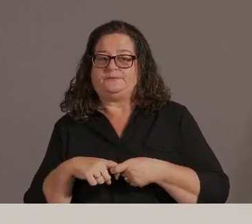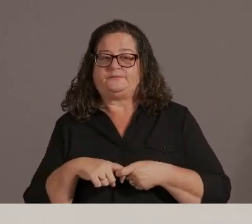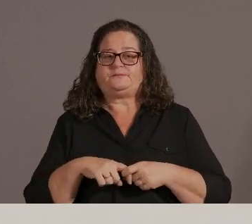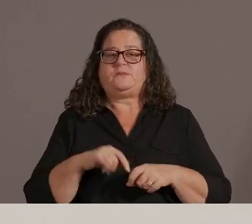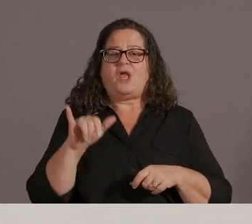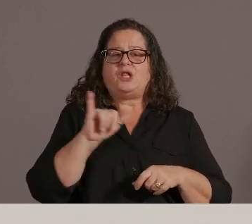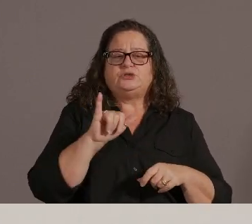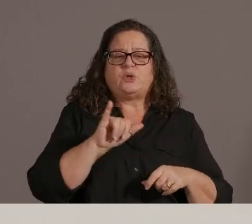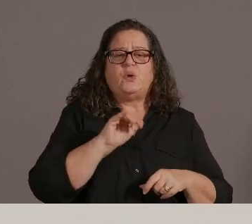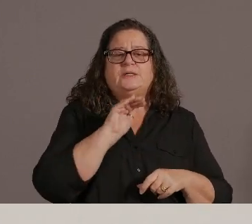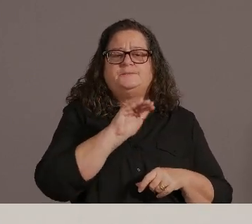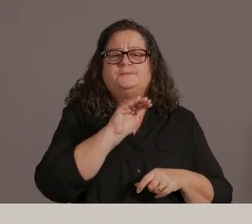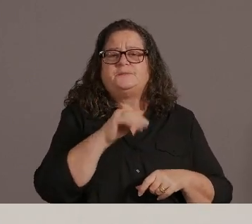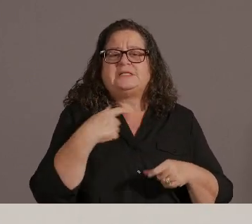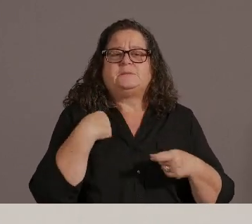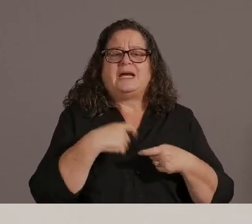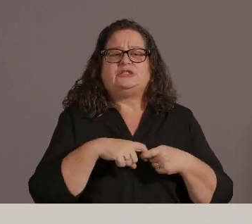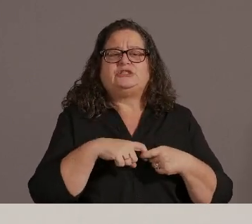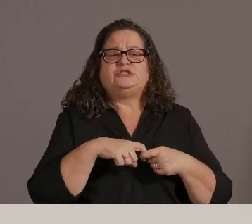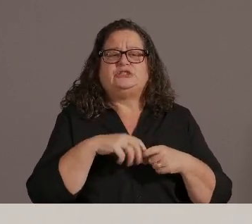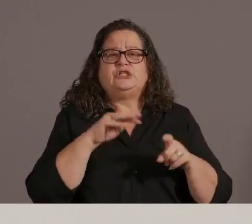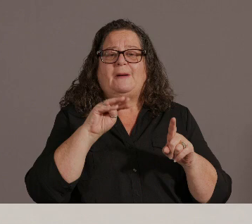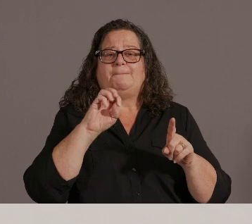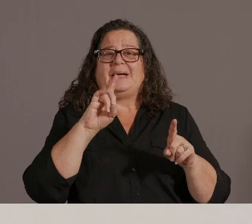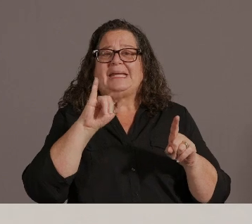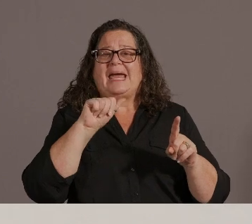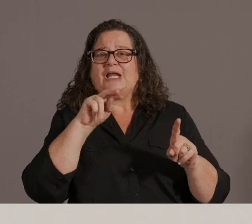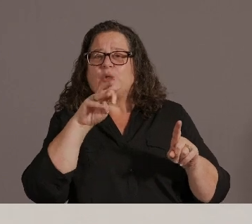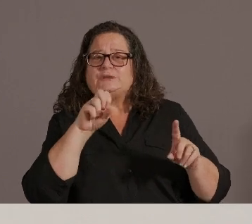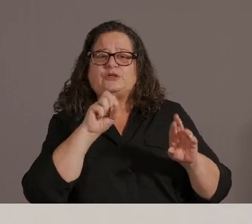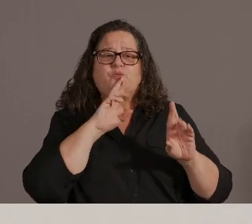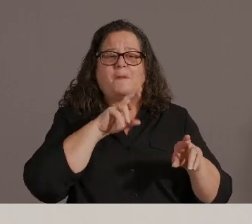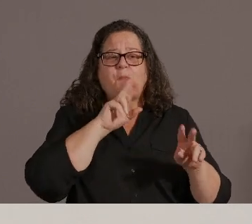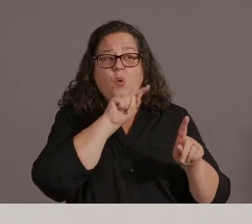them as much as possible as well.